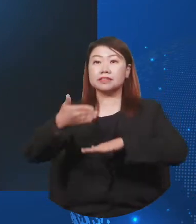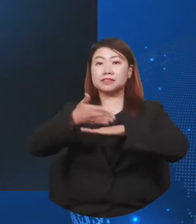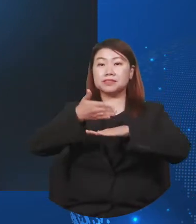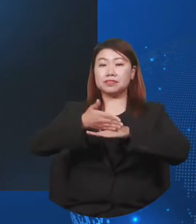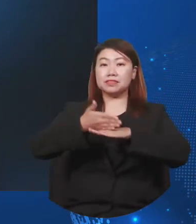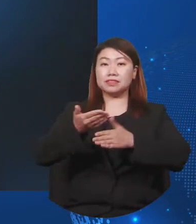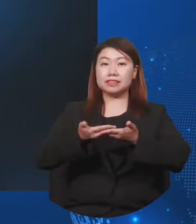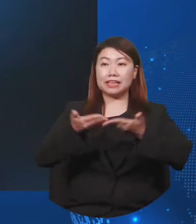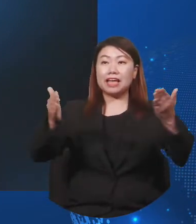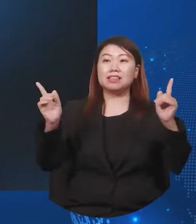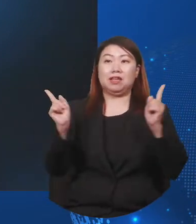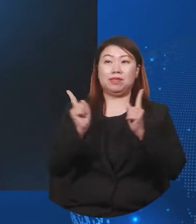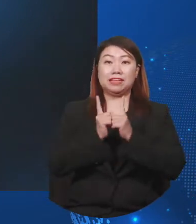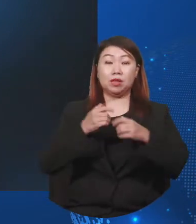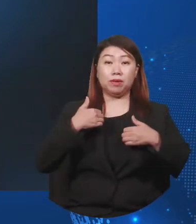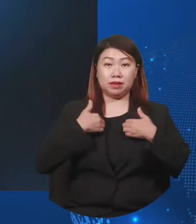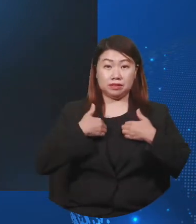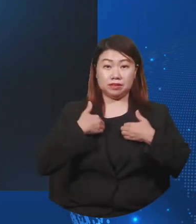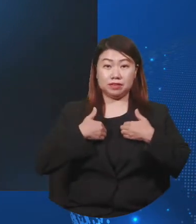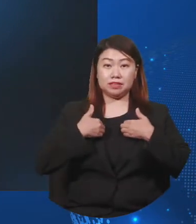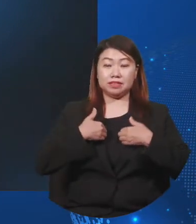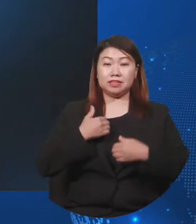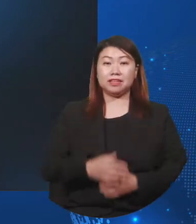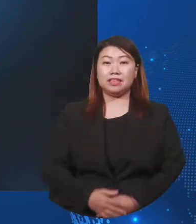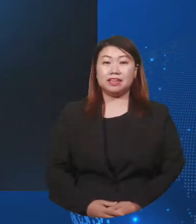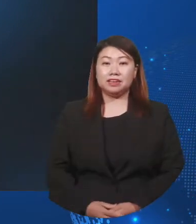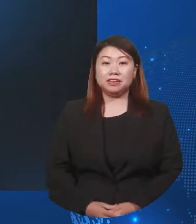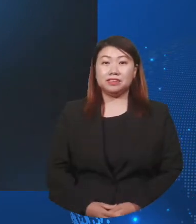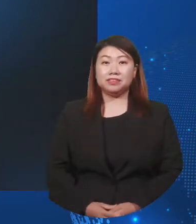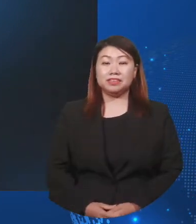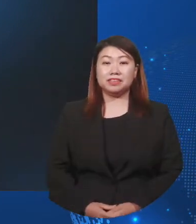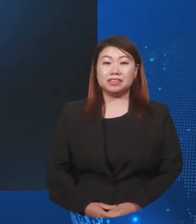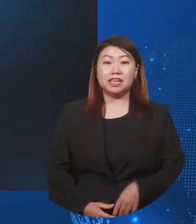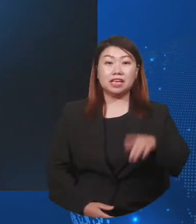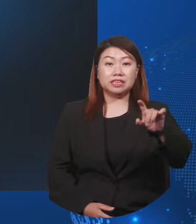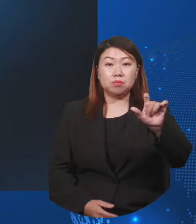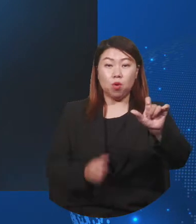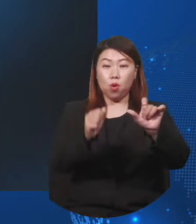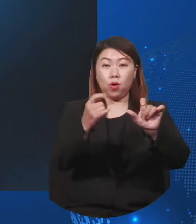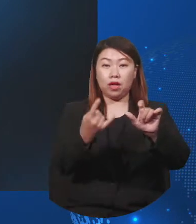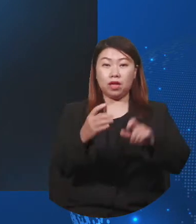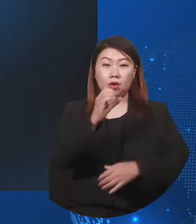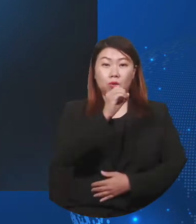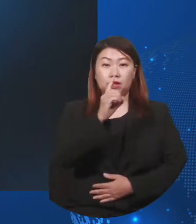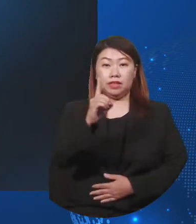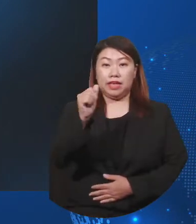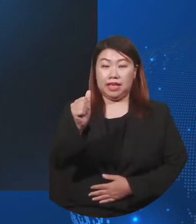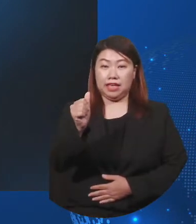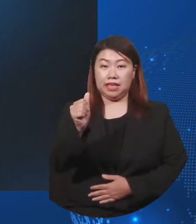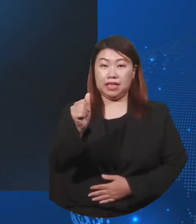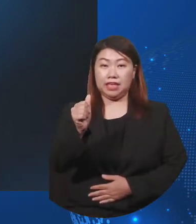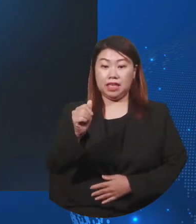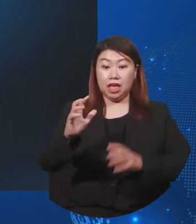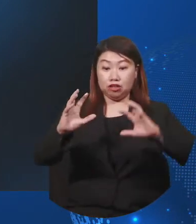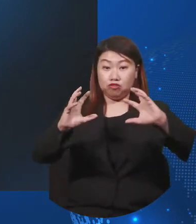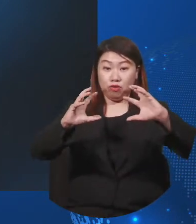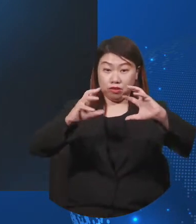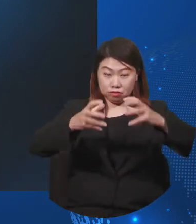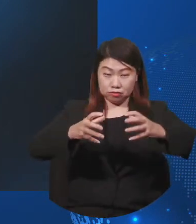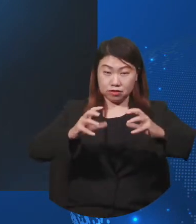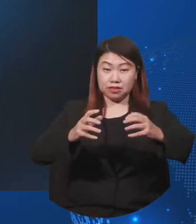for me to join you today at the 15th Seoul ODA conference on behalf of the United Nations Office for